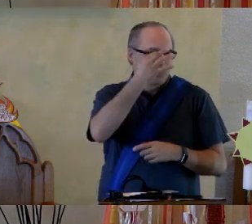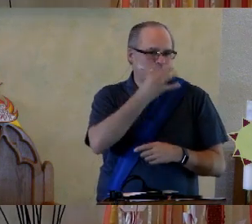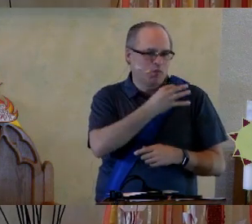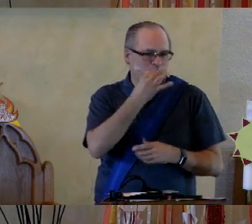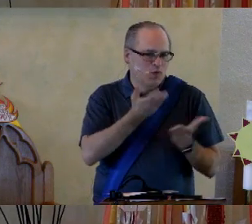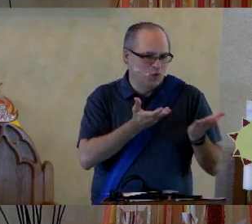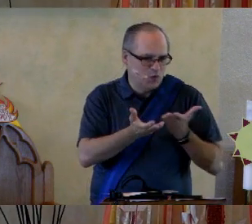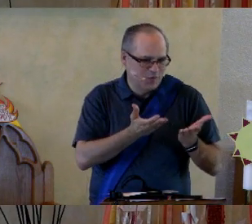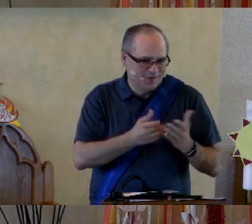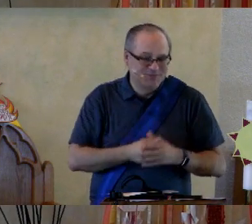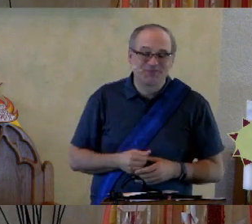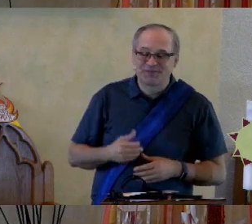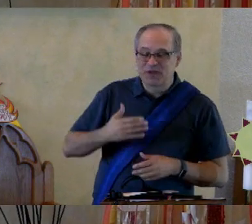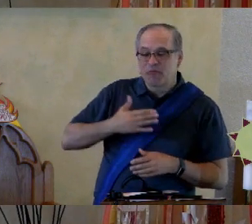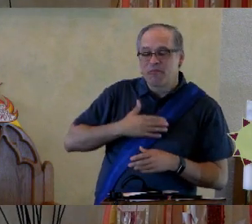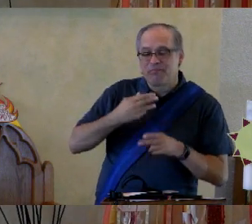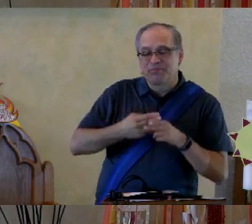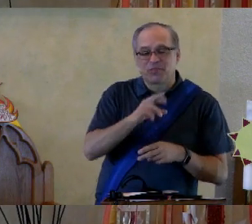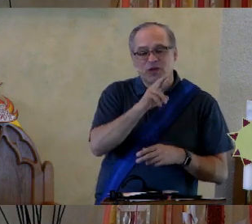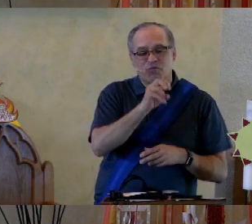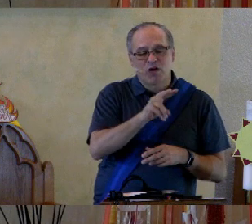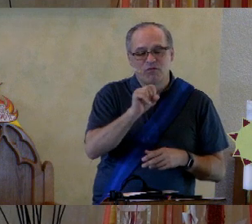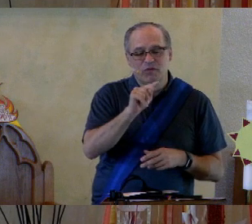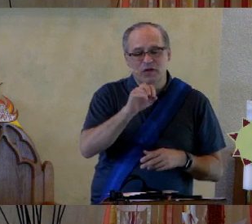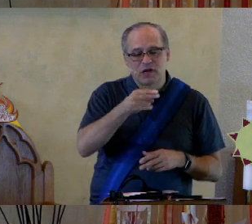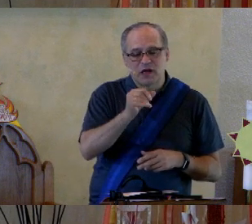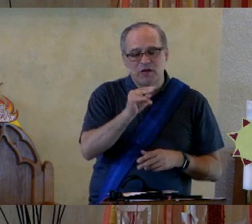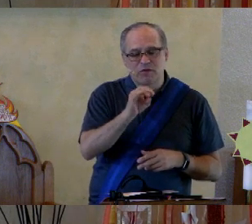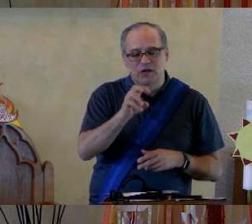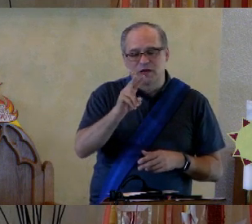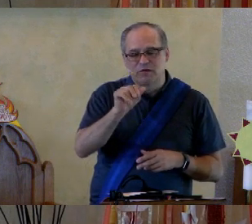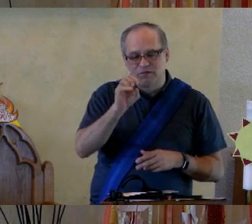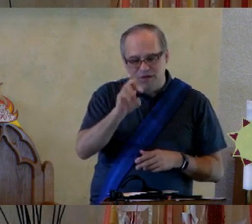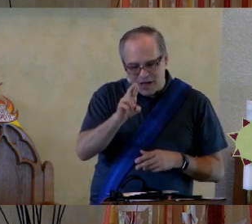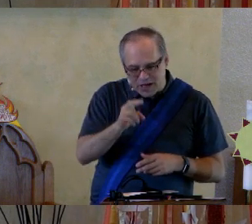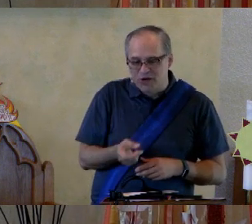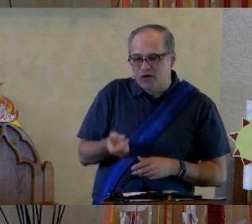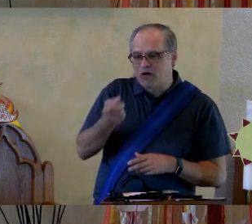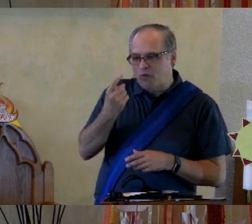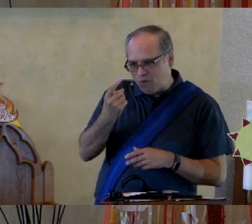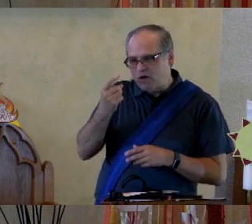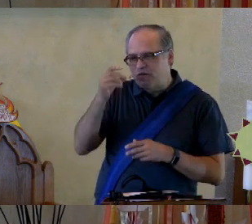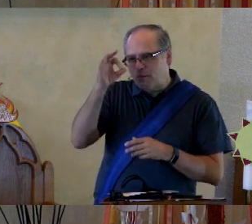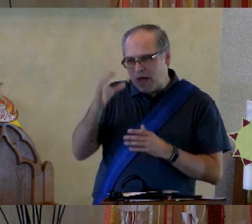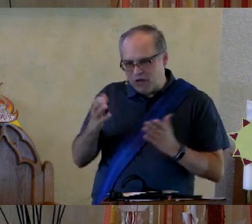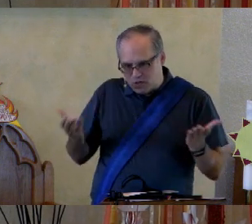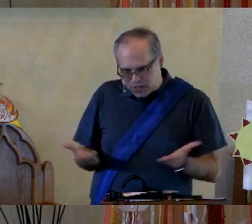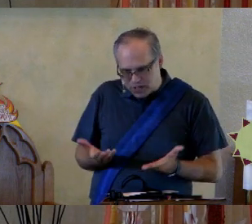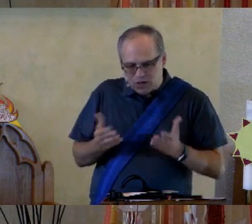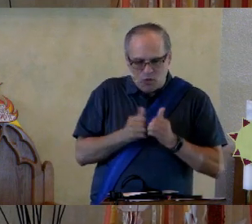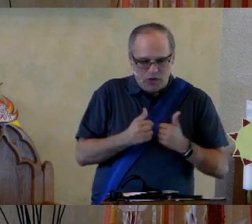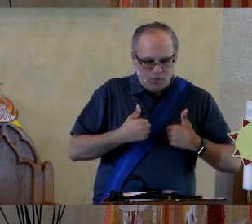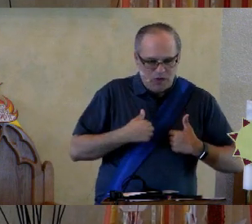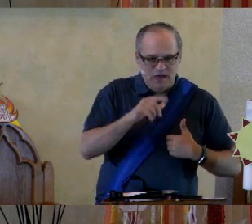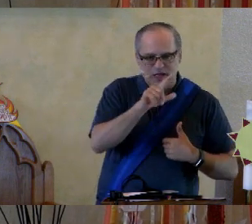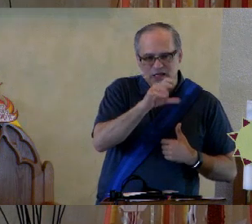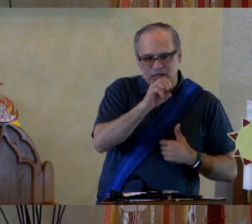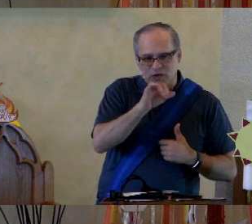name is Reverend Stephanie Vader, one of the pastors here at Emmanuel. With me is Reverend Leo Yates,